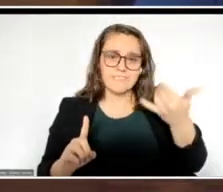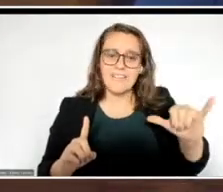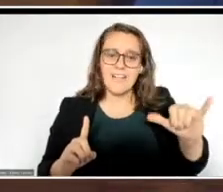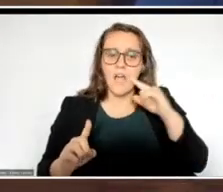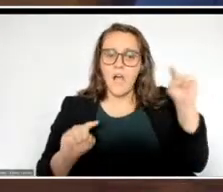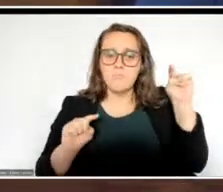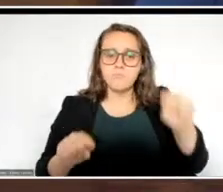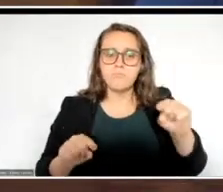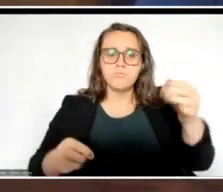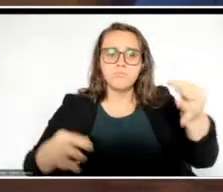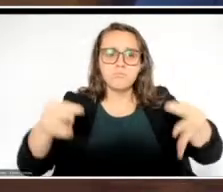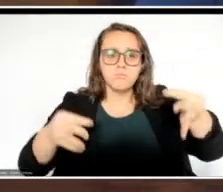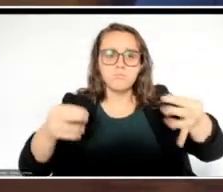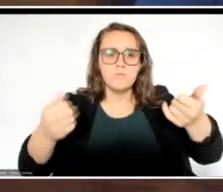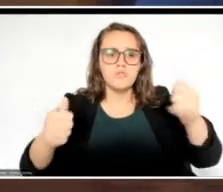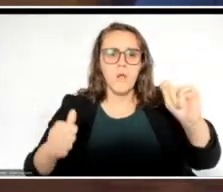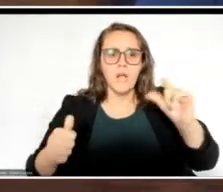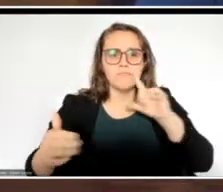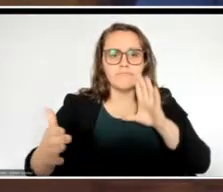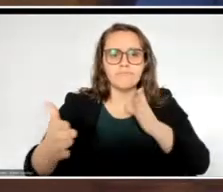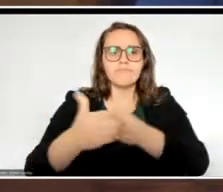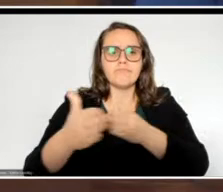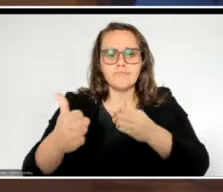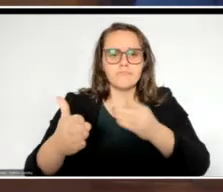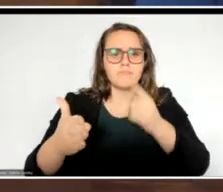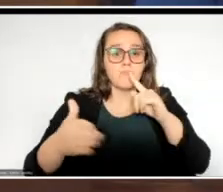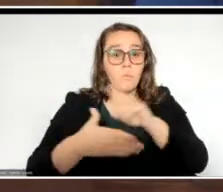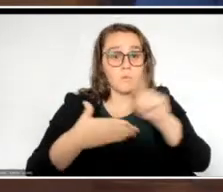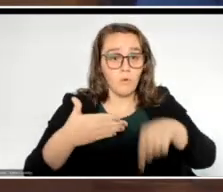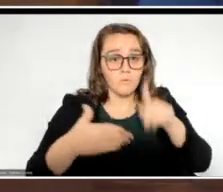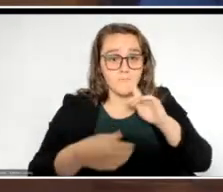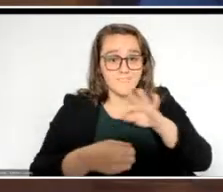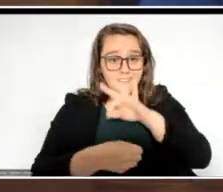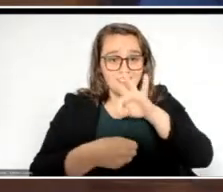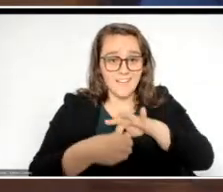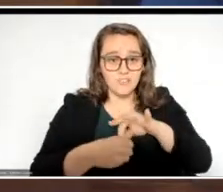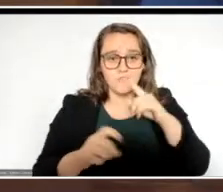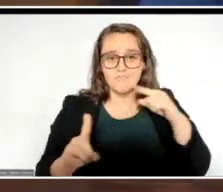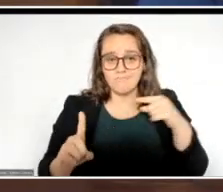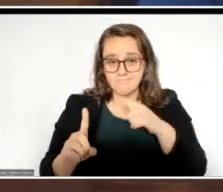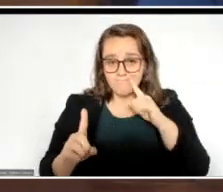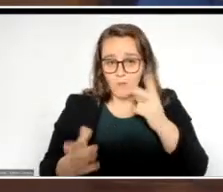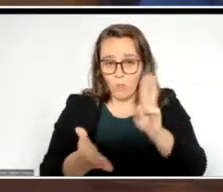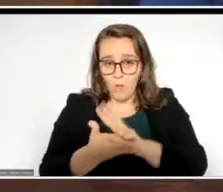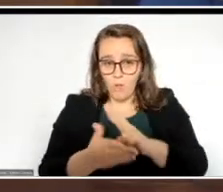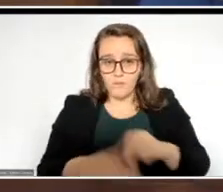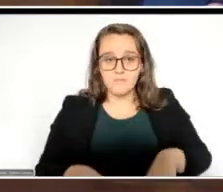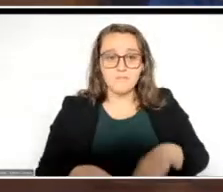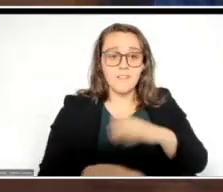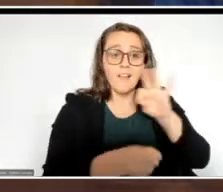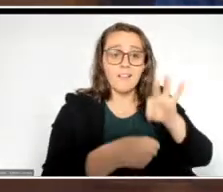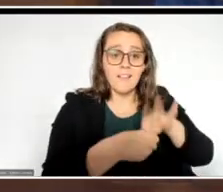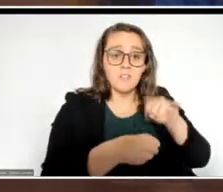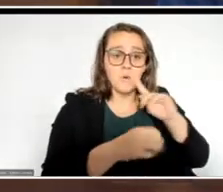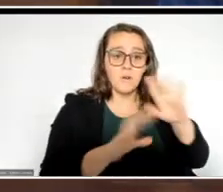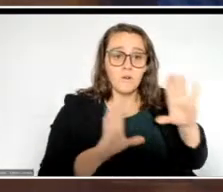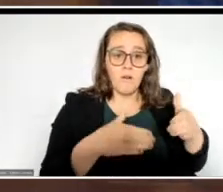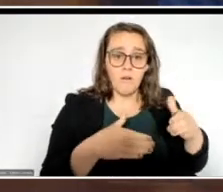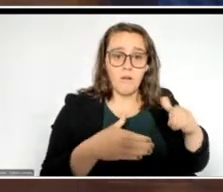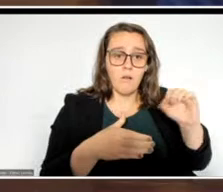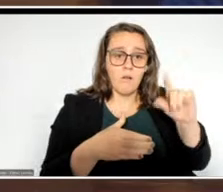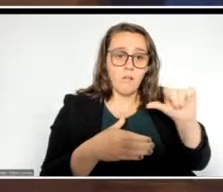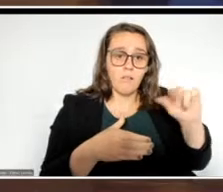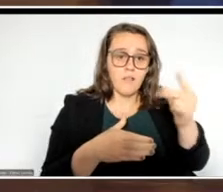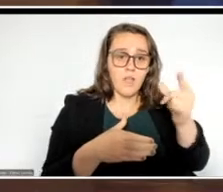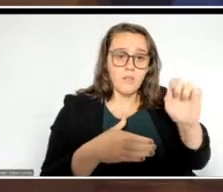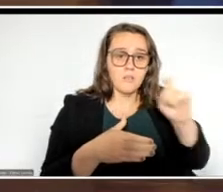2020 election, and he lost in court. The Electoral College met and declared Joe Biden the winner, yet